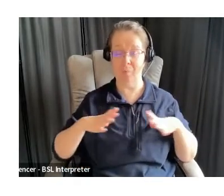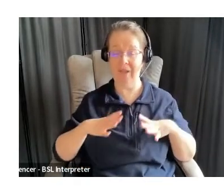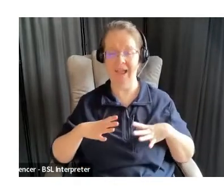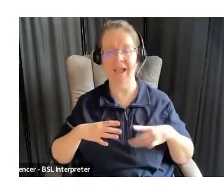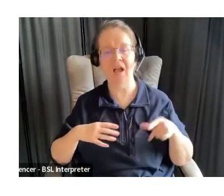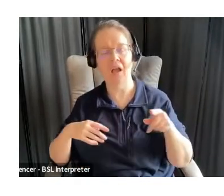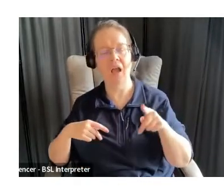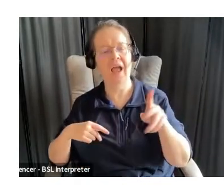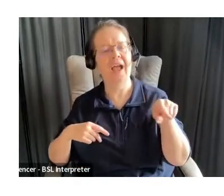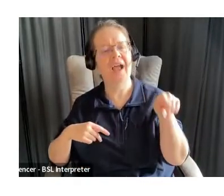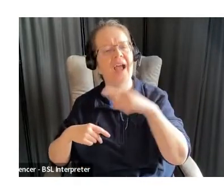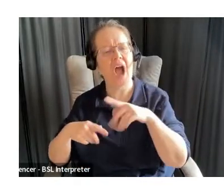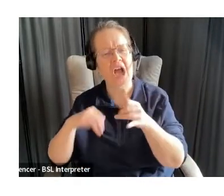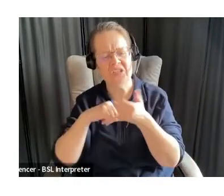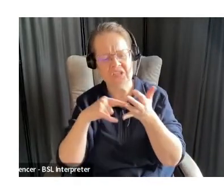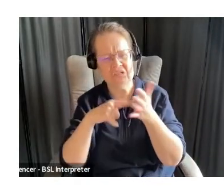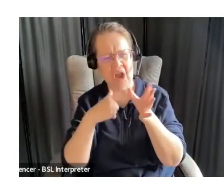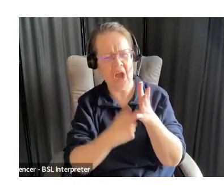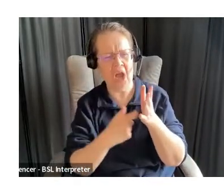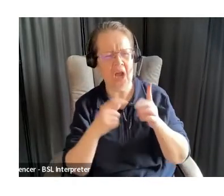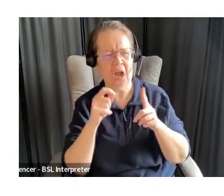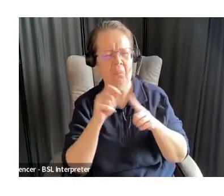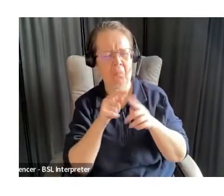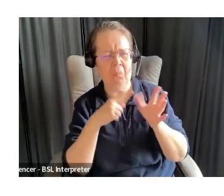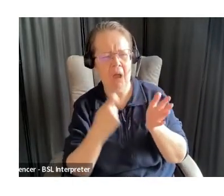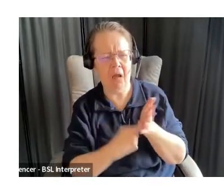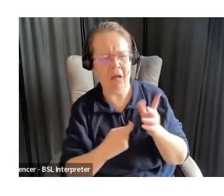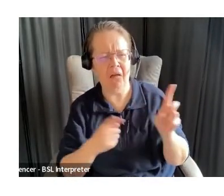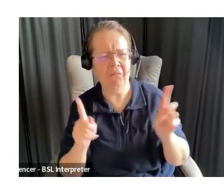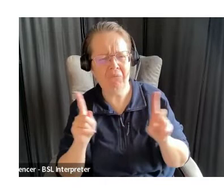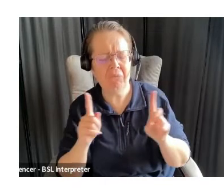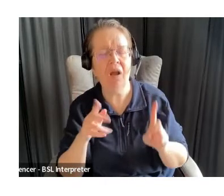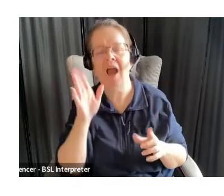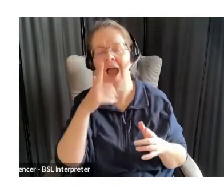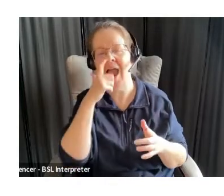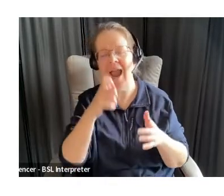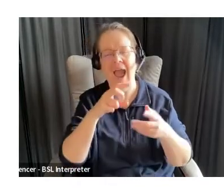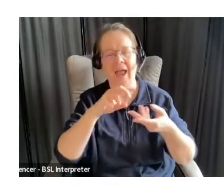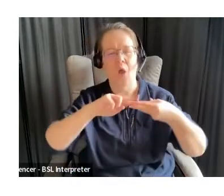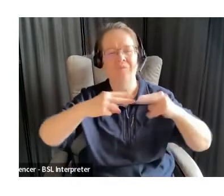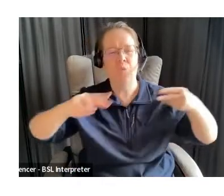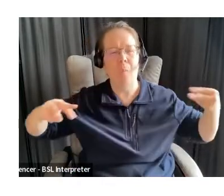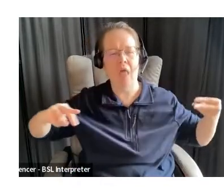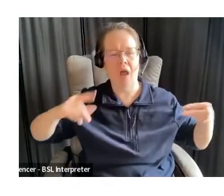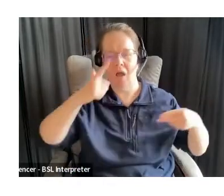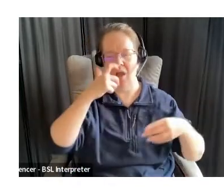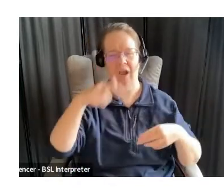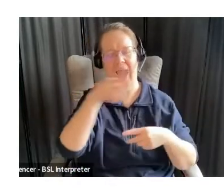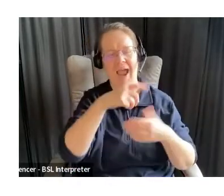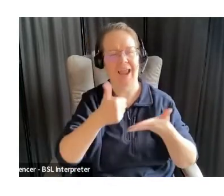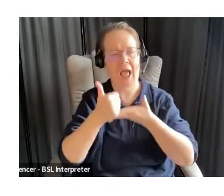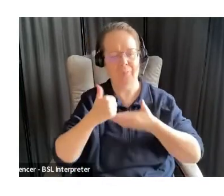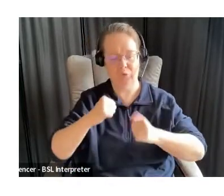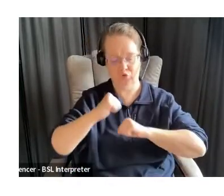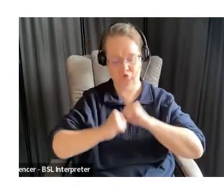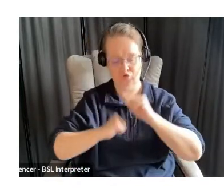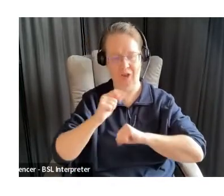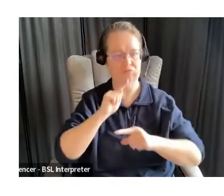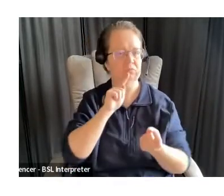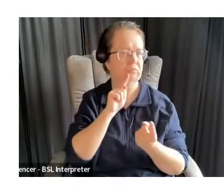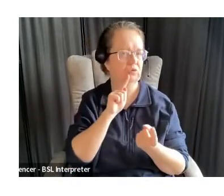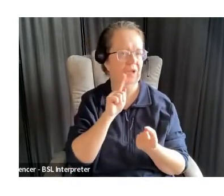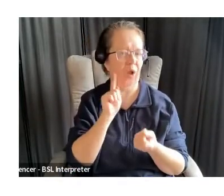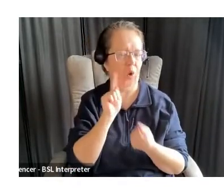who isn't aware of star or power, it's essentially a little formula that you can use that helps to give you structure whilst you're answering